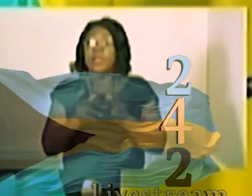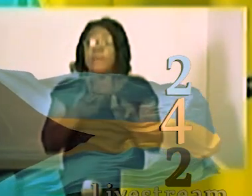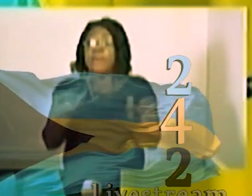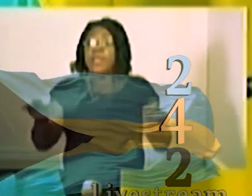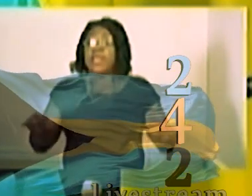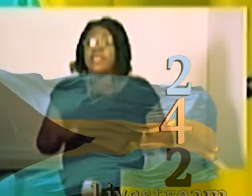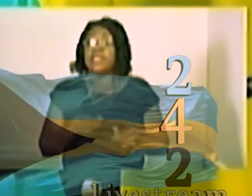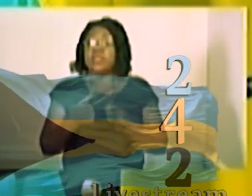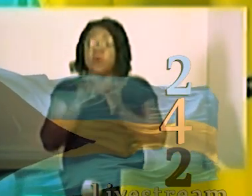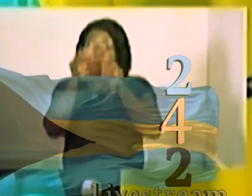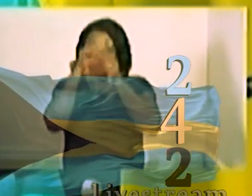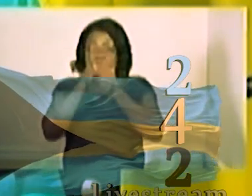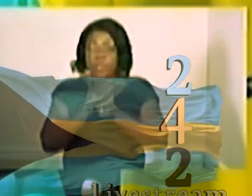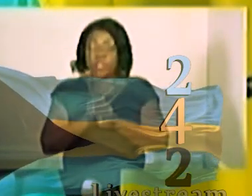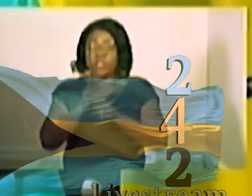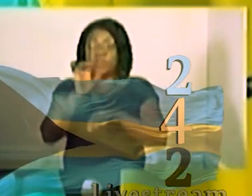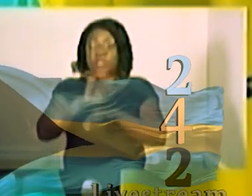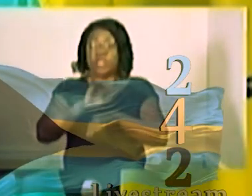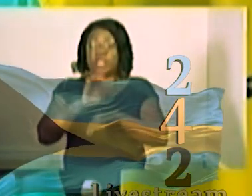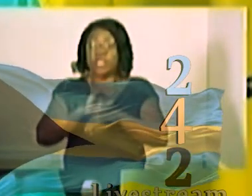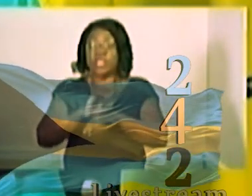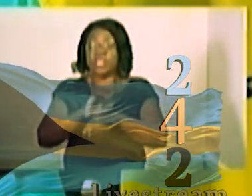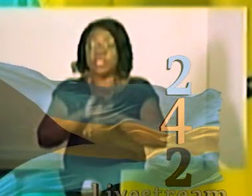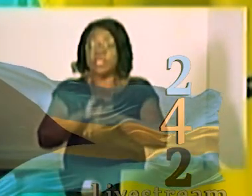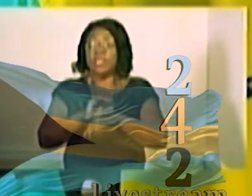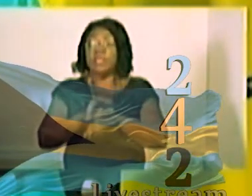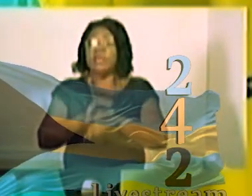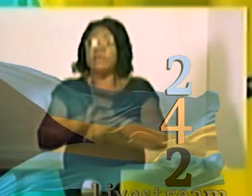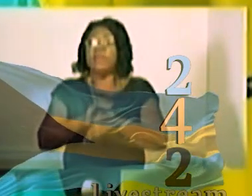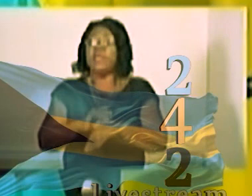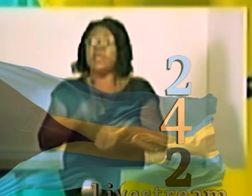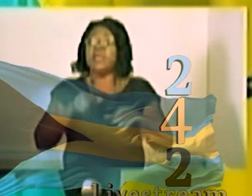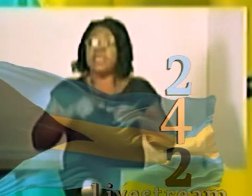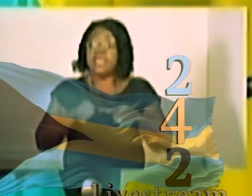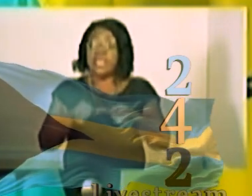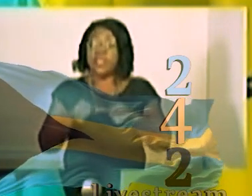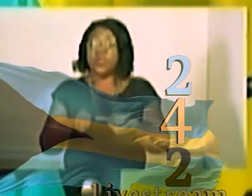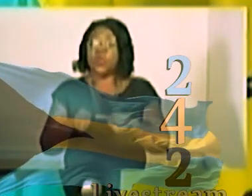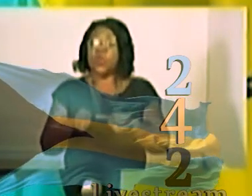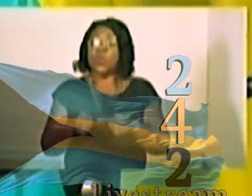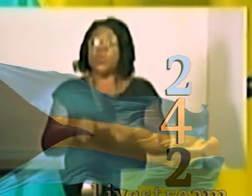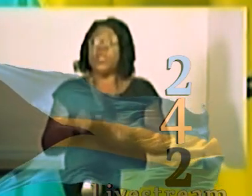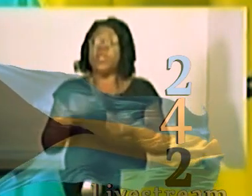Places of worship may resume regular office hours.